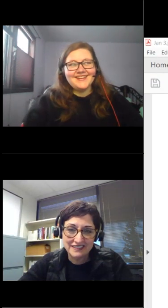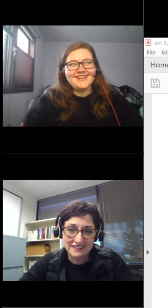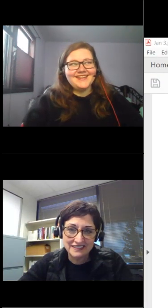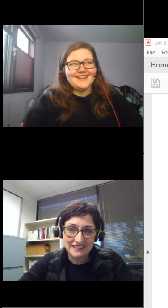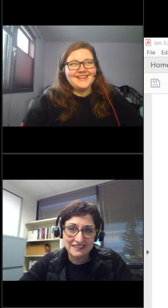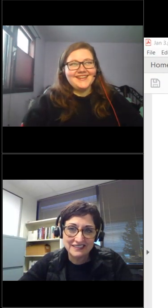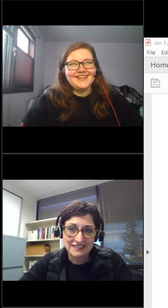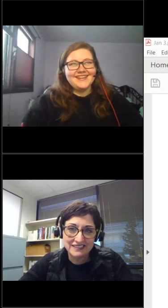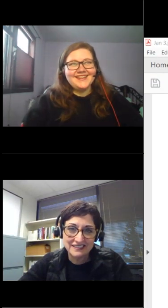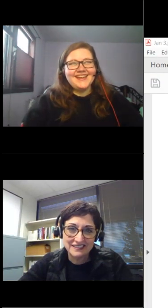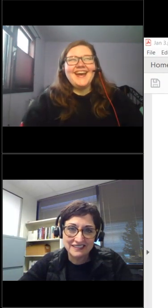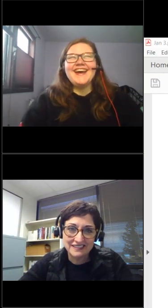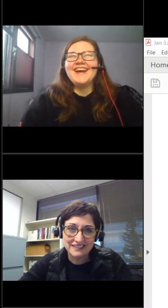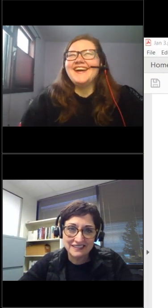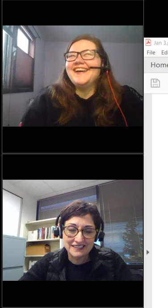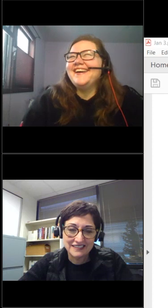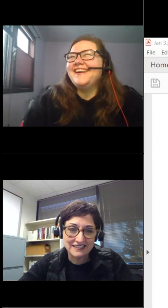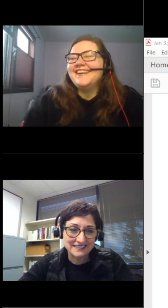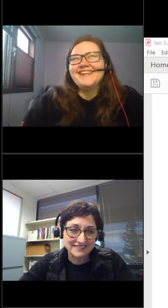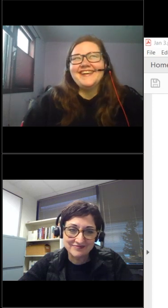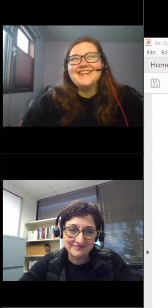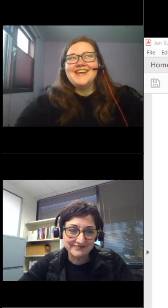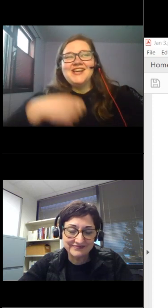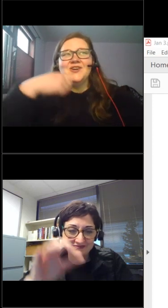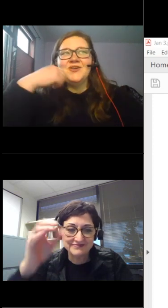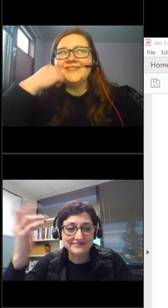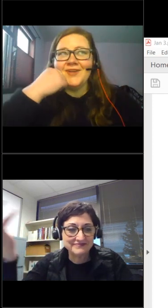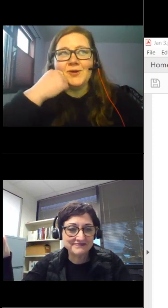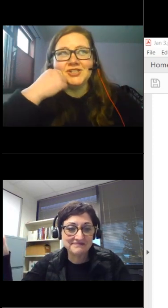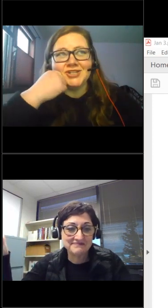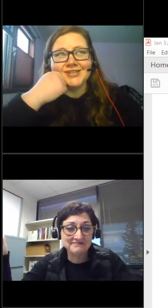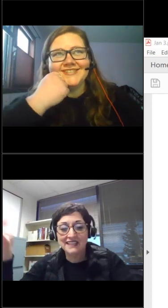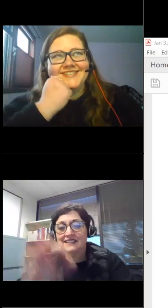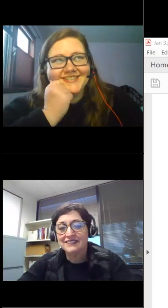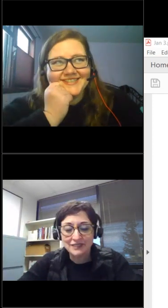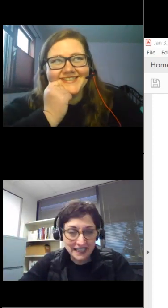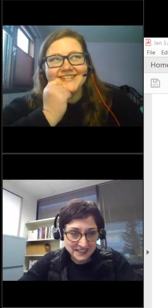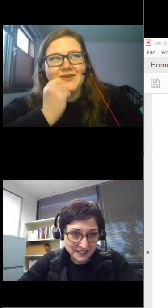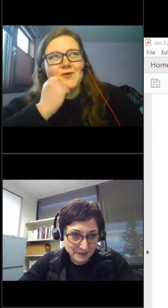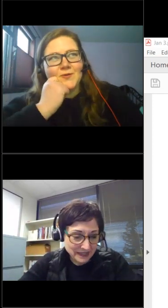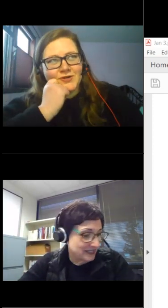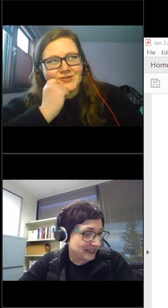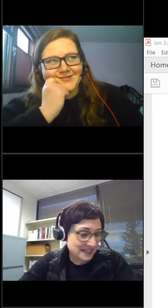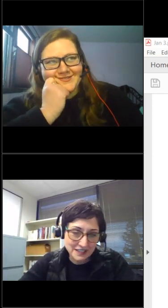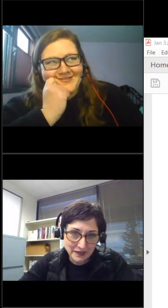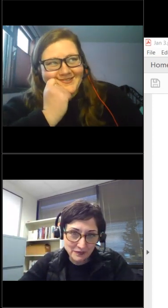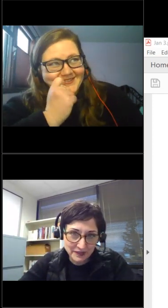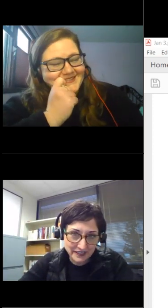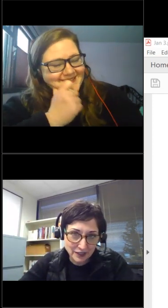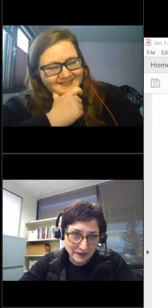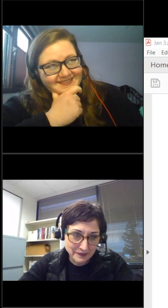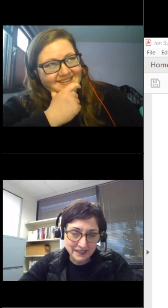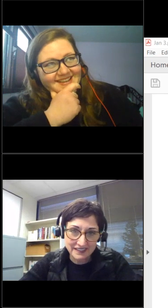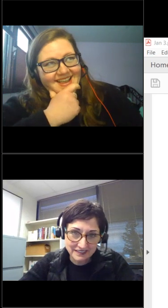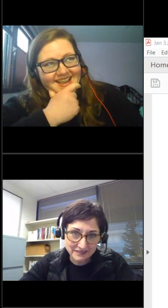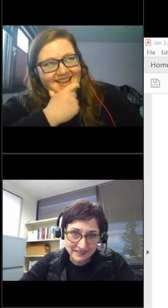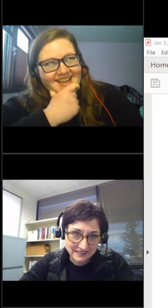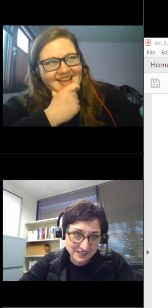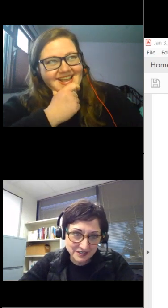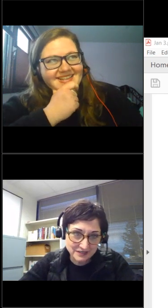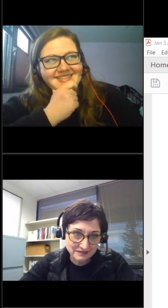2023 problems, guys. Things have not been fixed over the You know, long we're weekend. Last time it wouldn't hear my